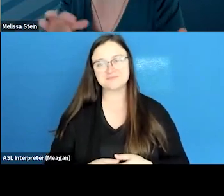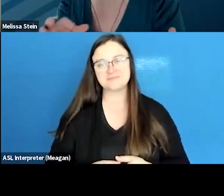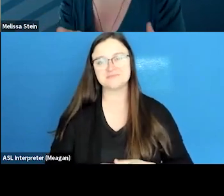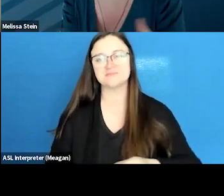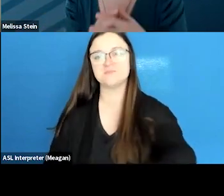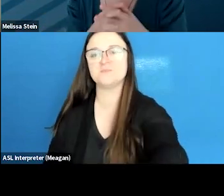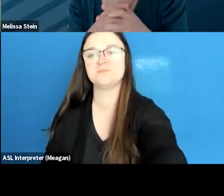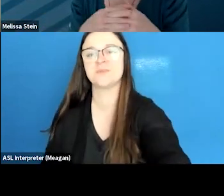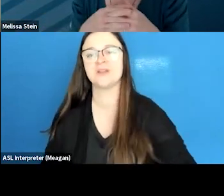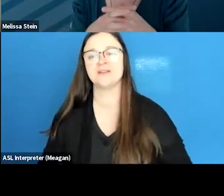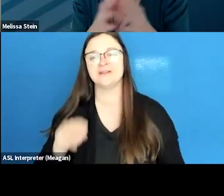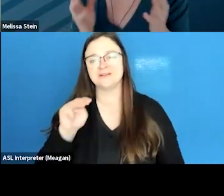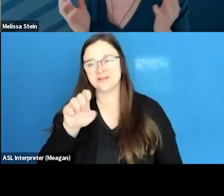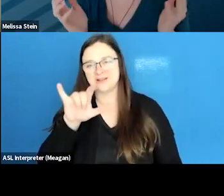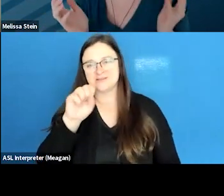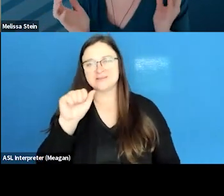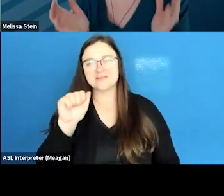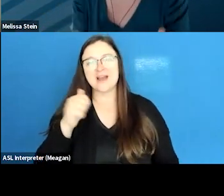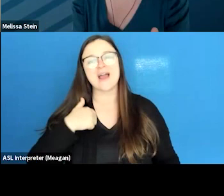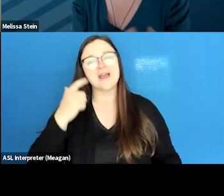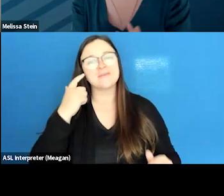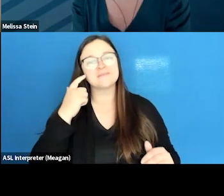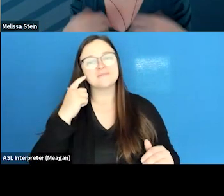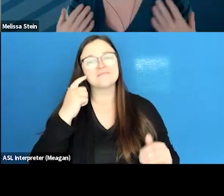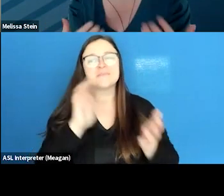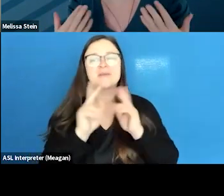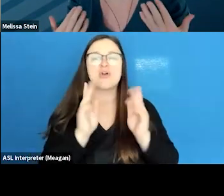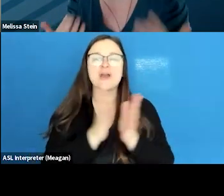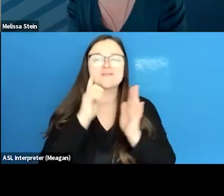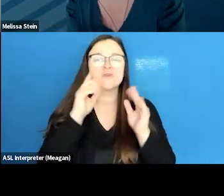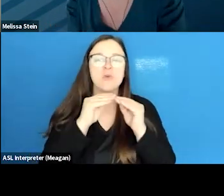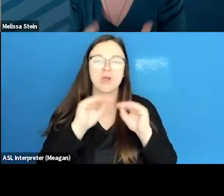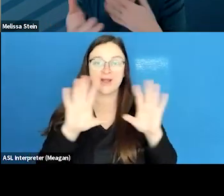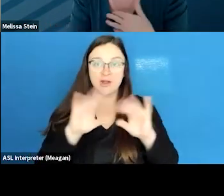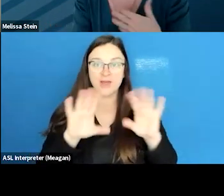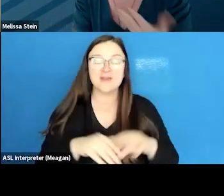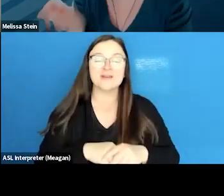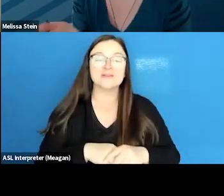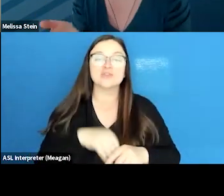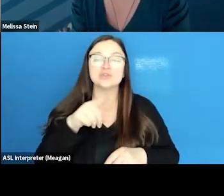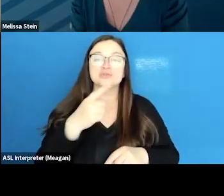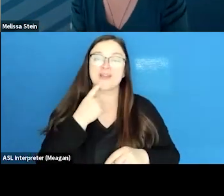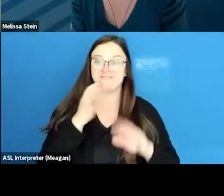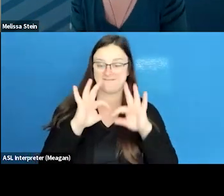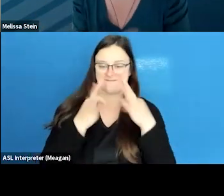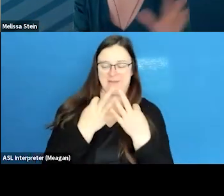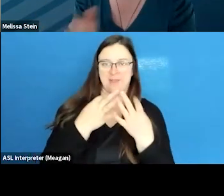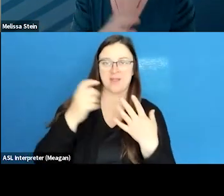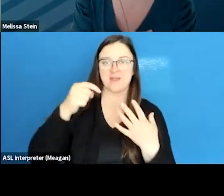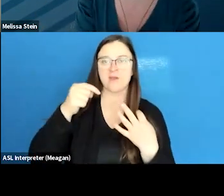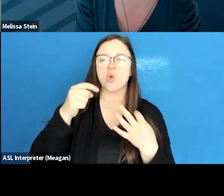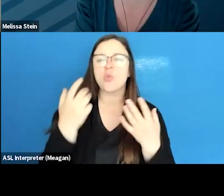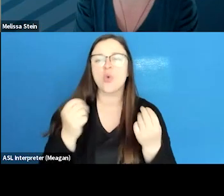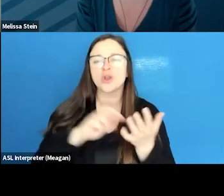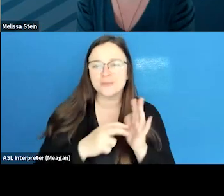hinted around this, but some people are asking for more clarity. What do we mean by the family? And Jessica, you said